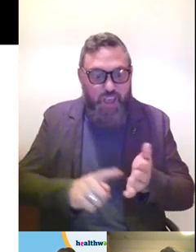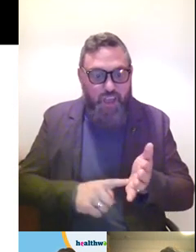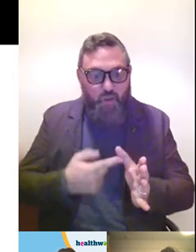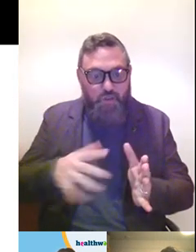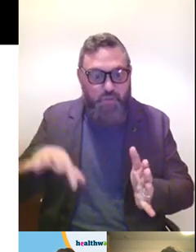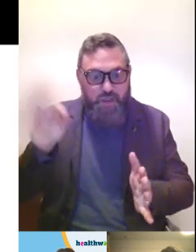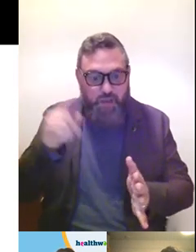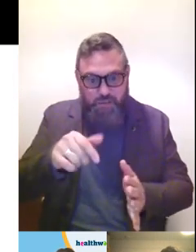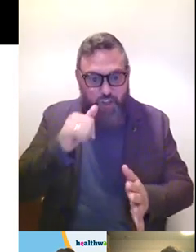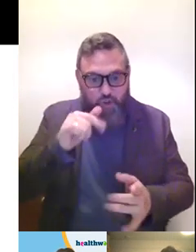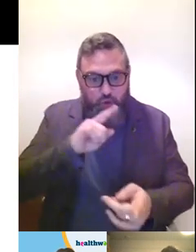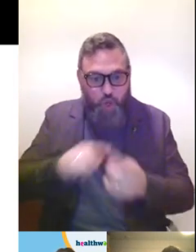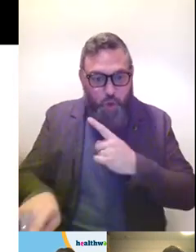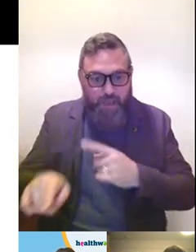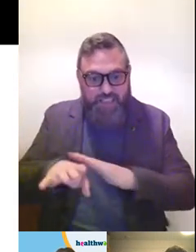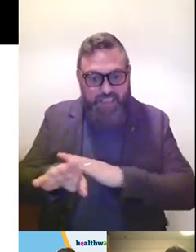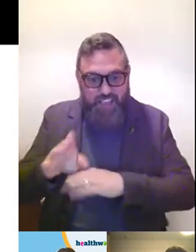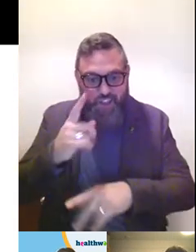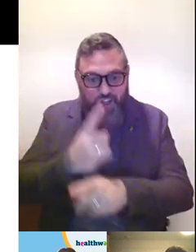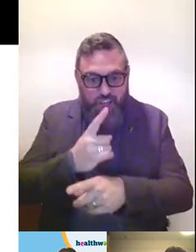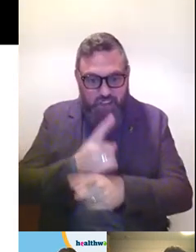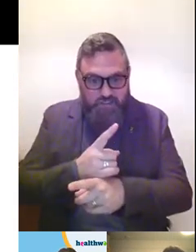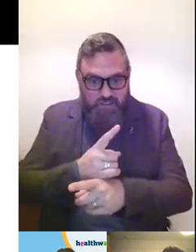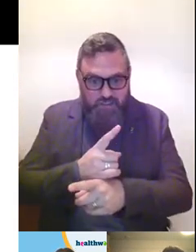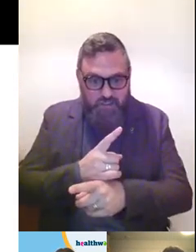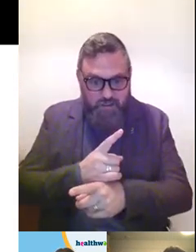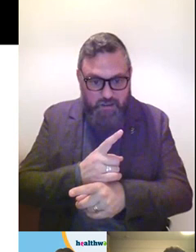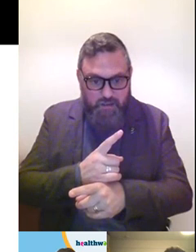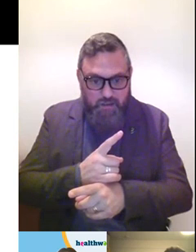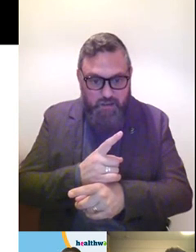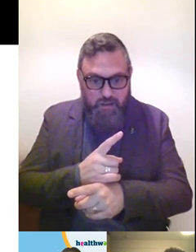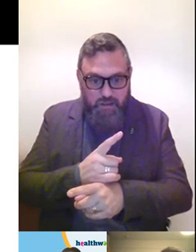see you've commented on it in the chat